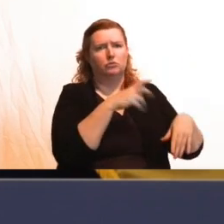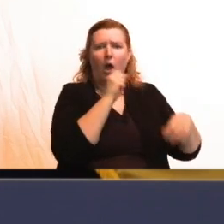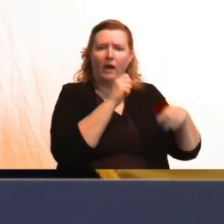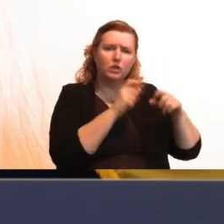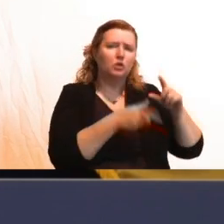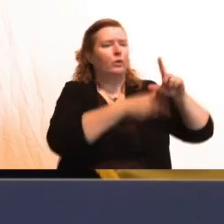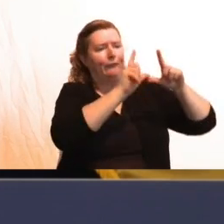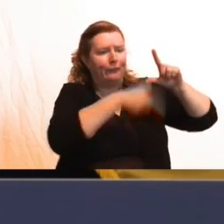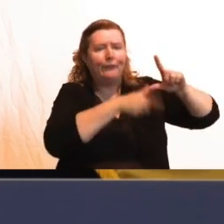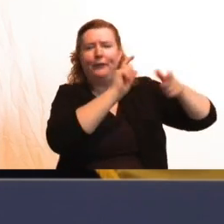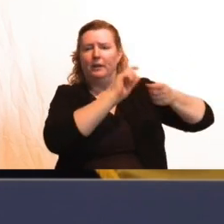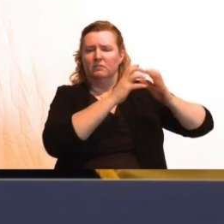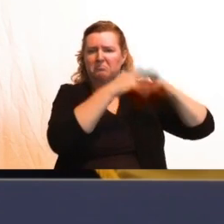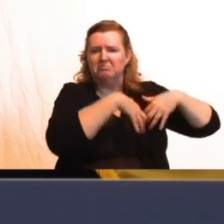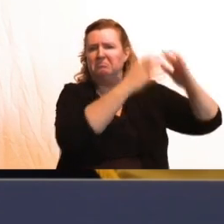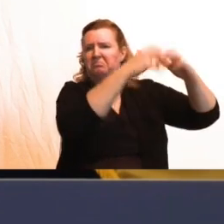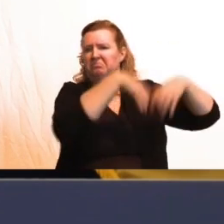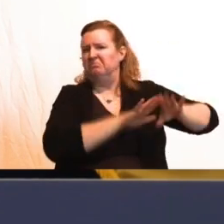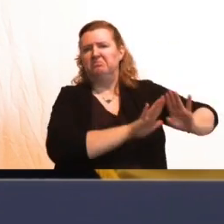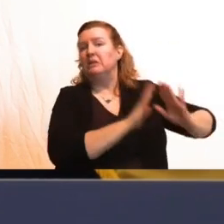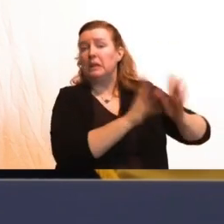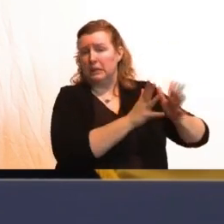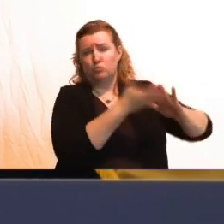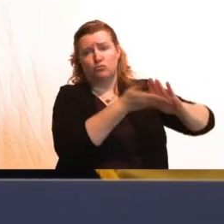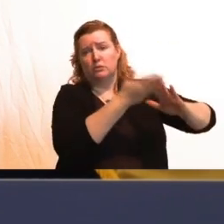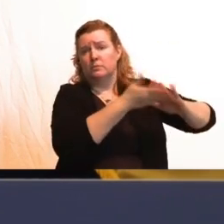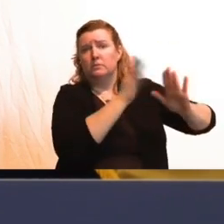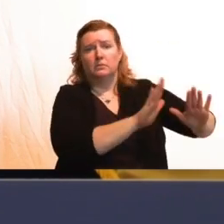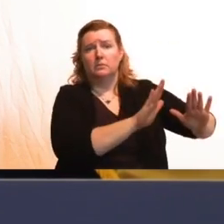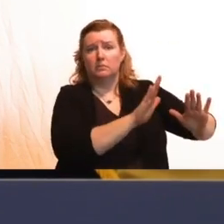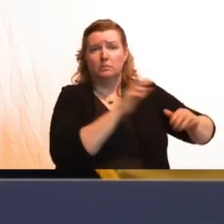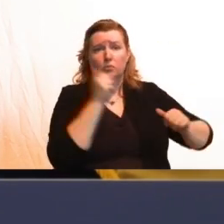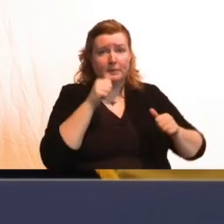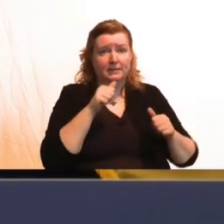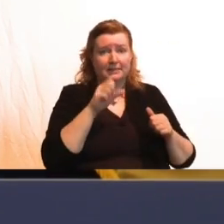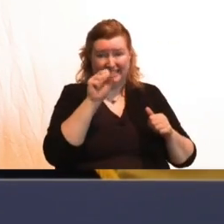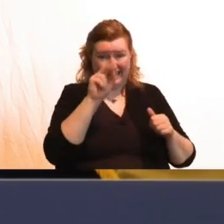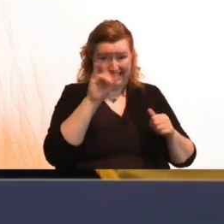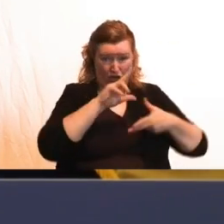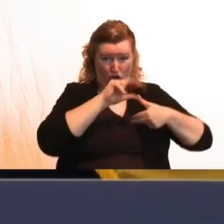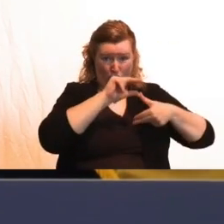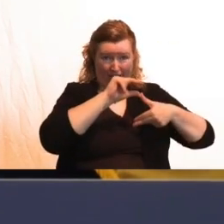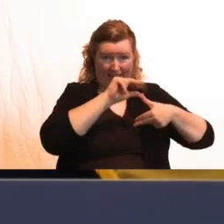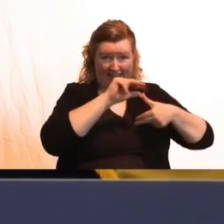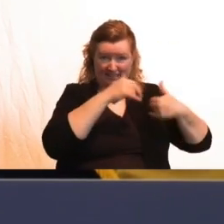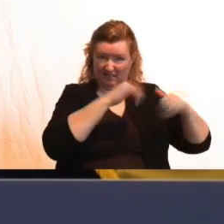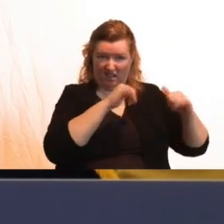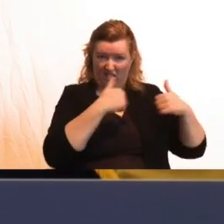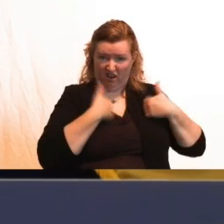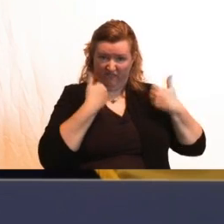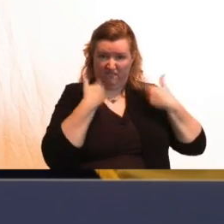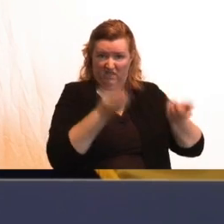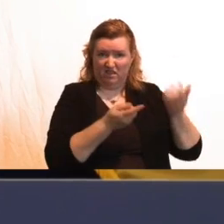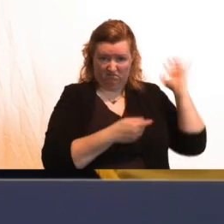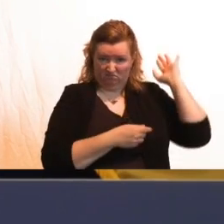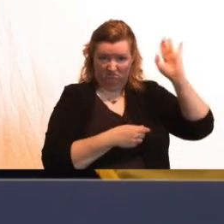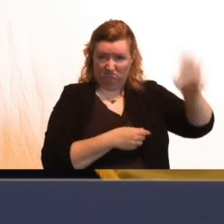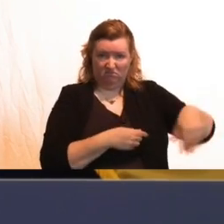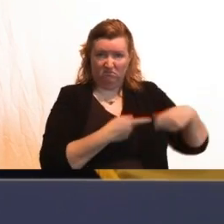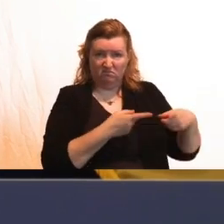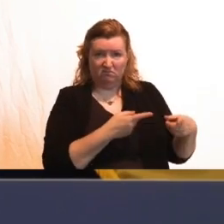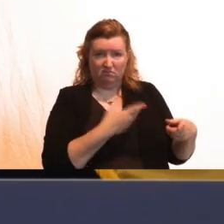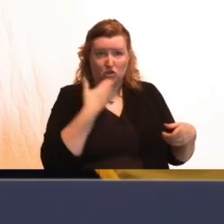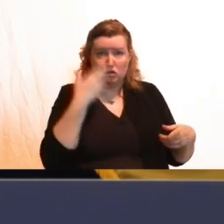fact, outstanding. And that's for good reason, because believe it or not, sadly, for good reason, people still aren't back in